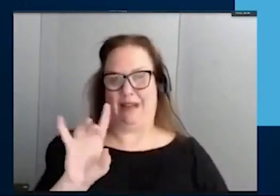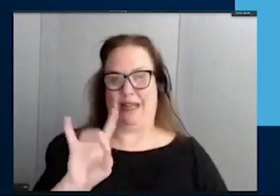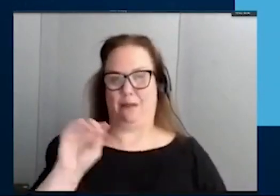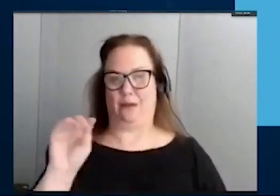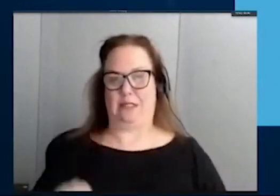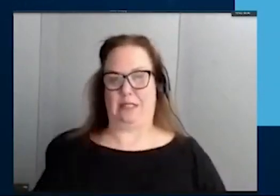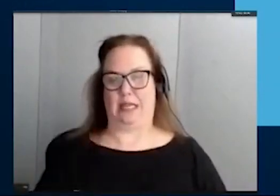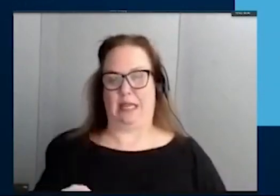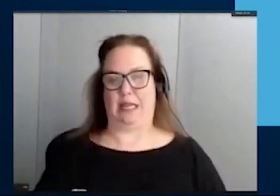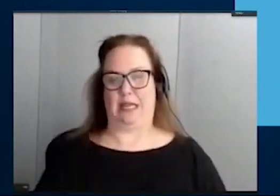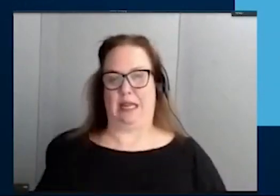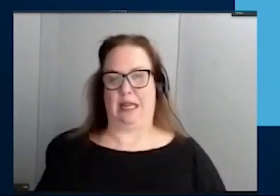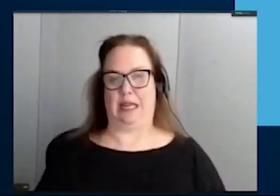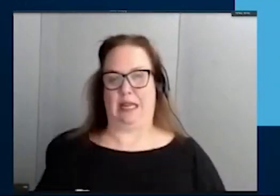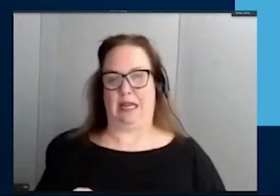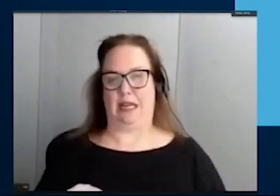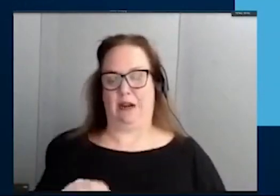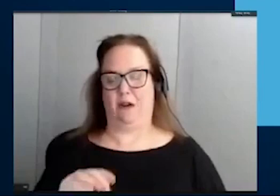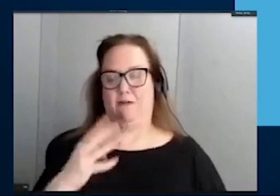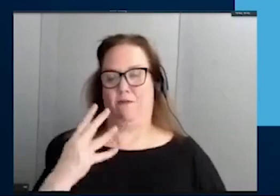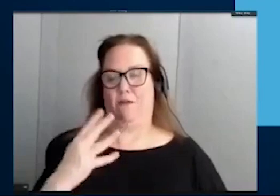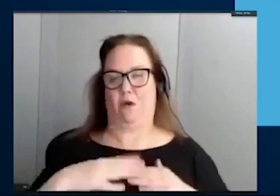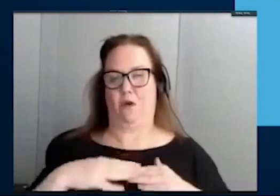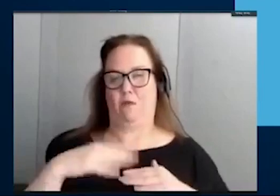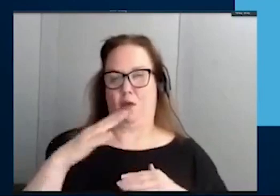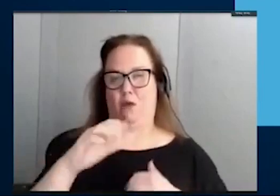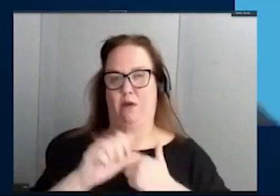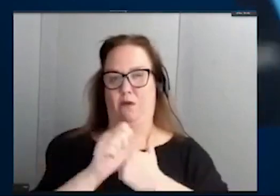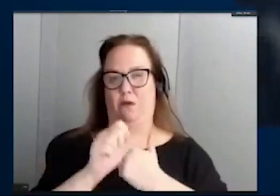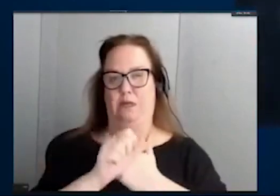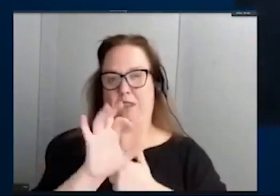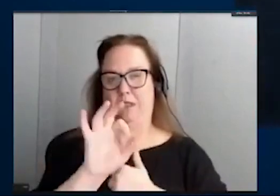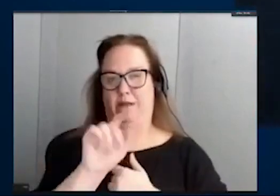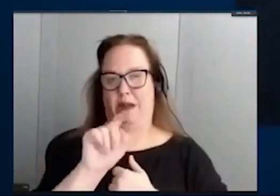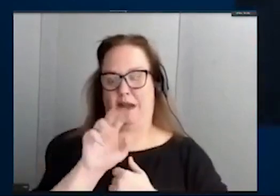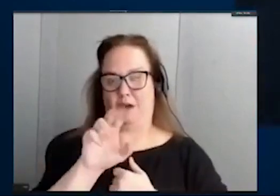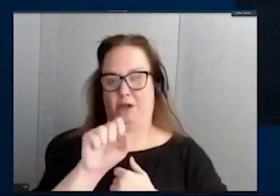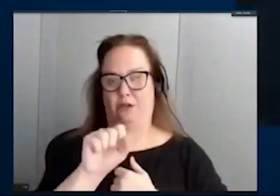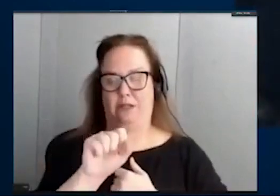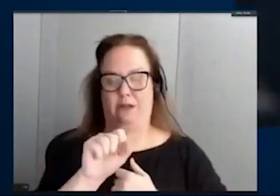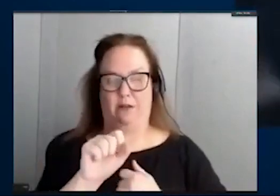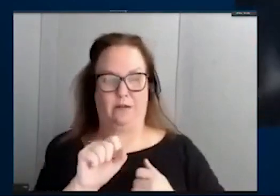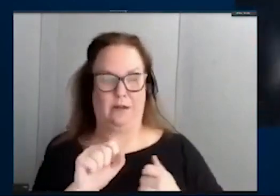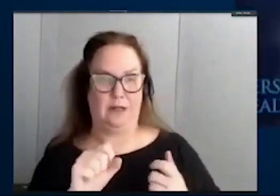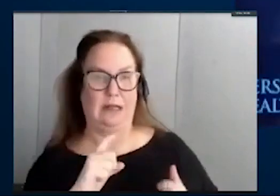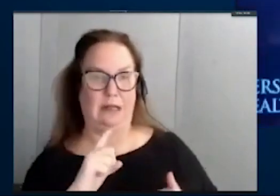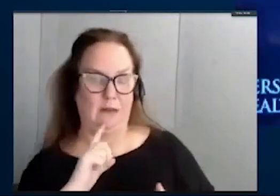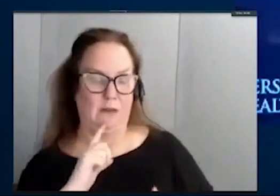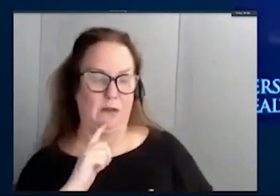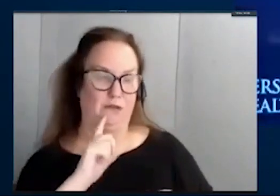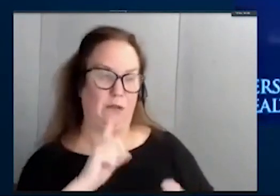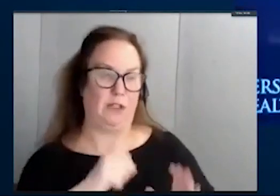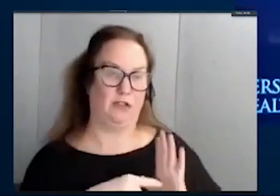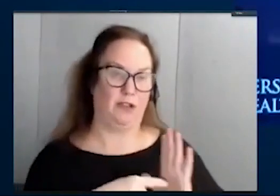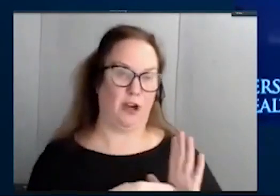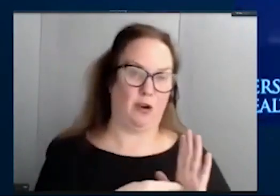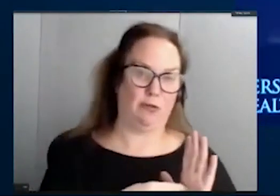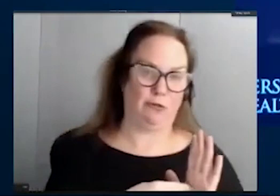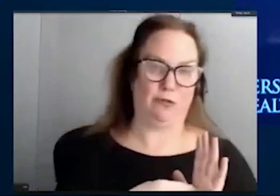had 4 or more of those risk factors. So if it said nothing else, it really shows